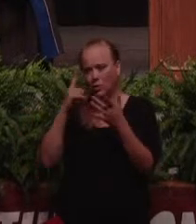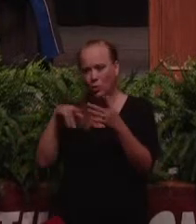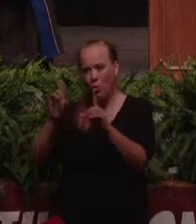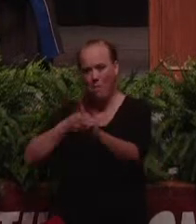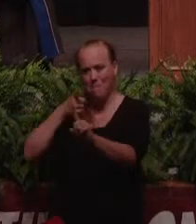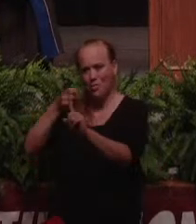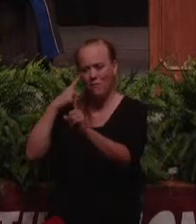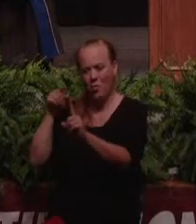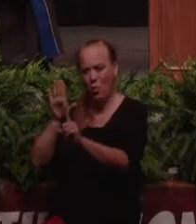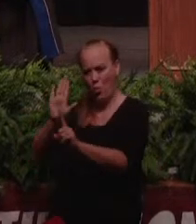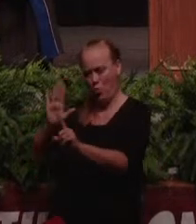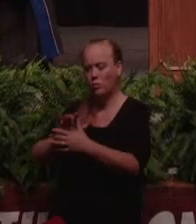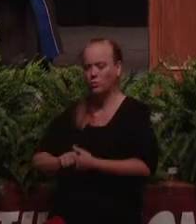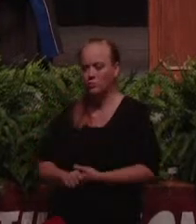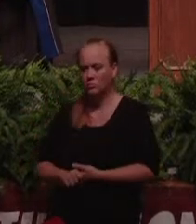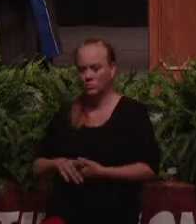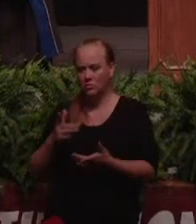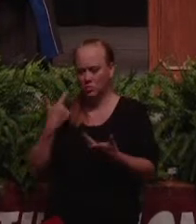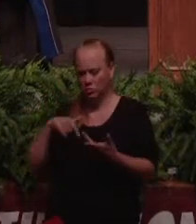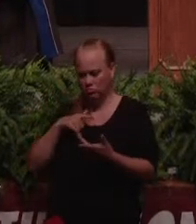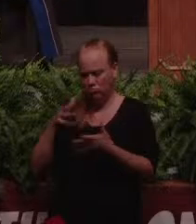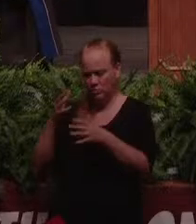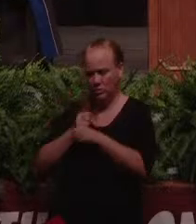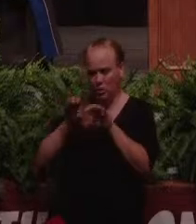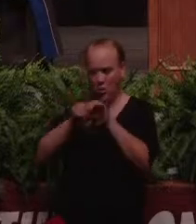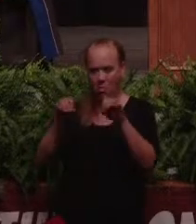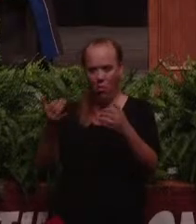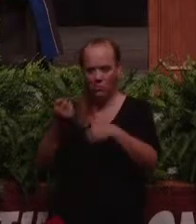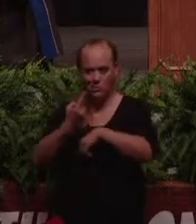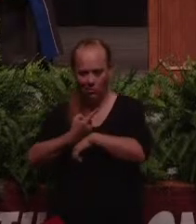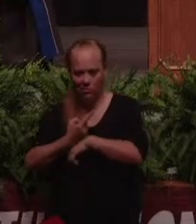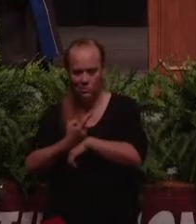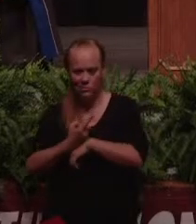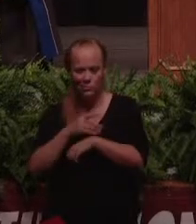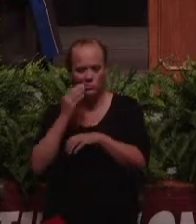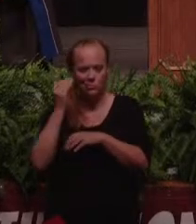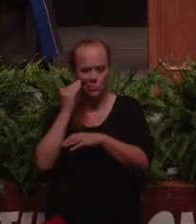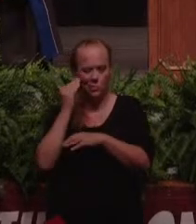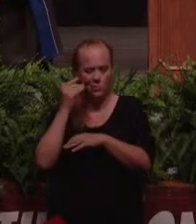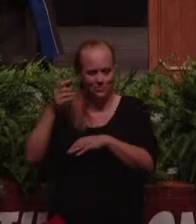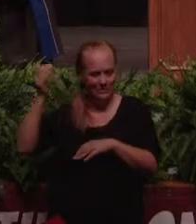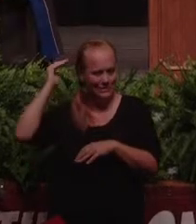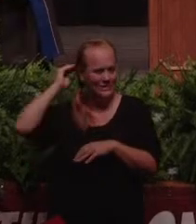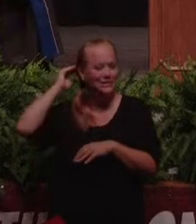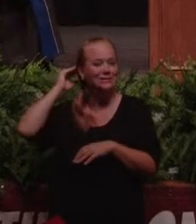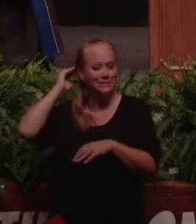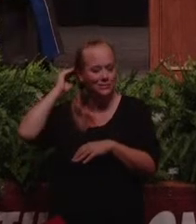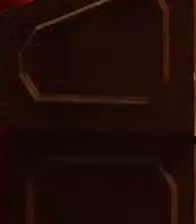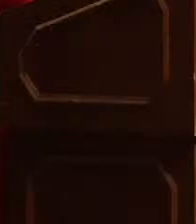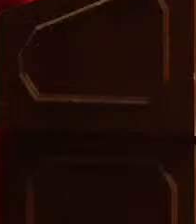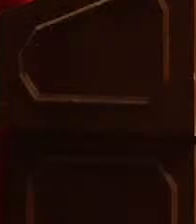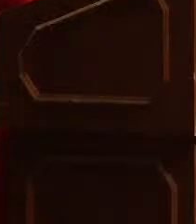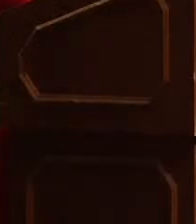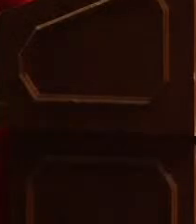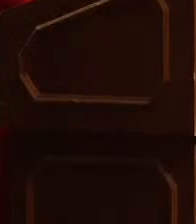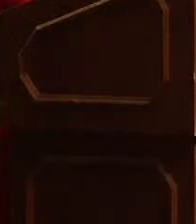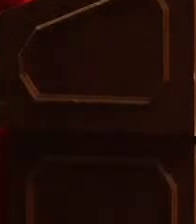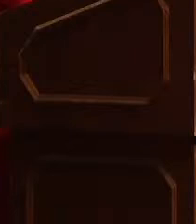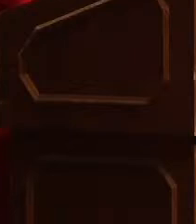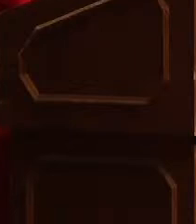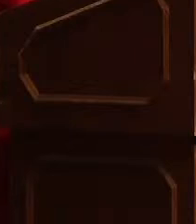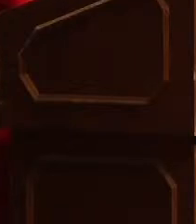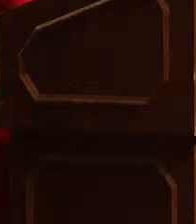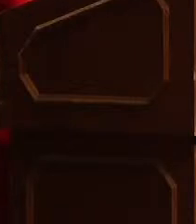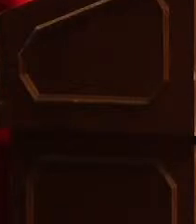purpose. So when receiving our diplomas tonight, just know that we all deserve it because we all earned